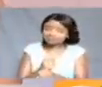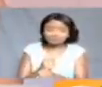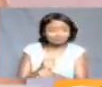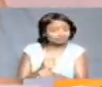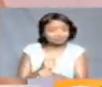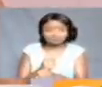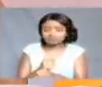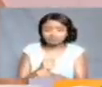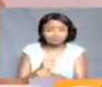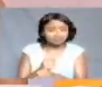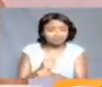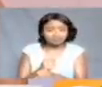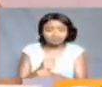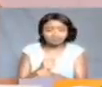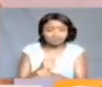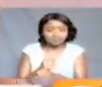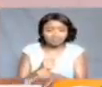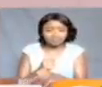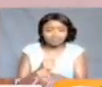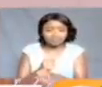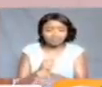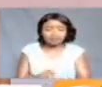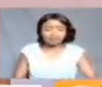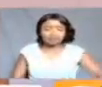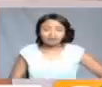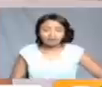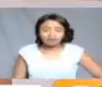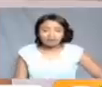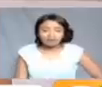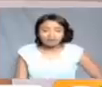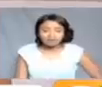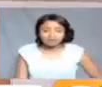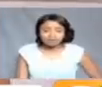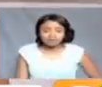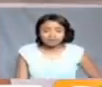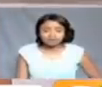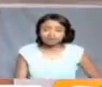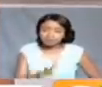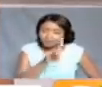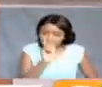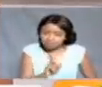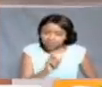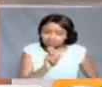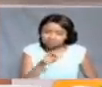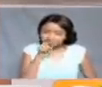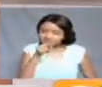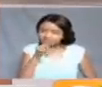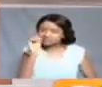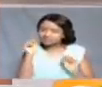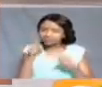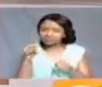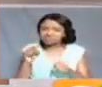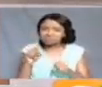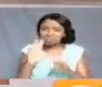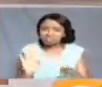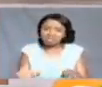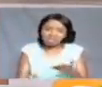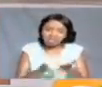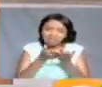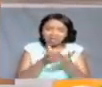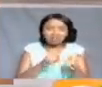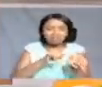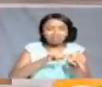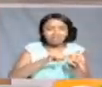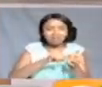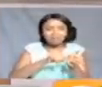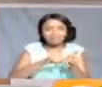not vilifying that. It's just not a career. But I wonder if it makes room for brand evolving.